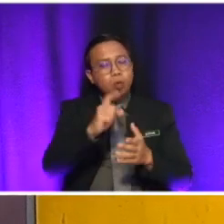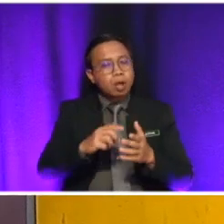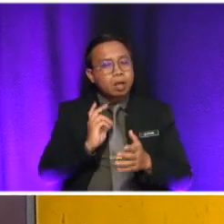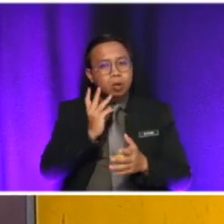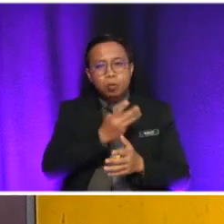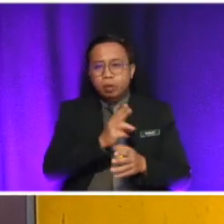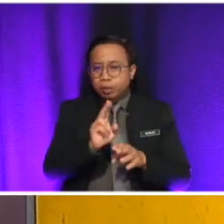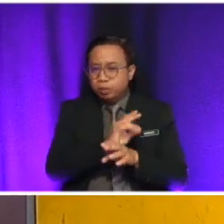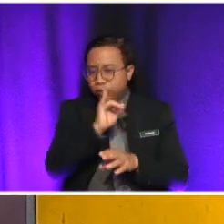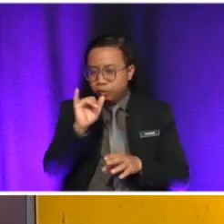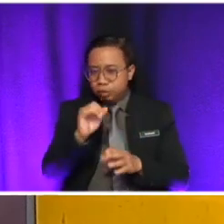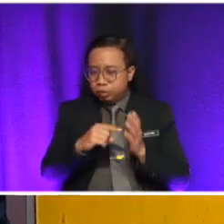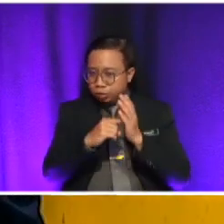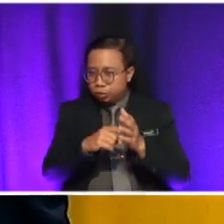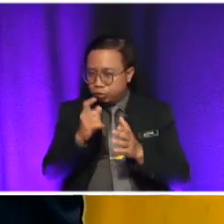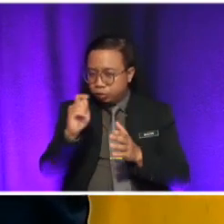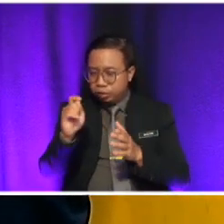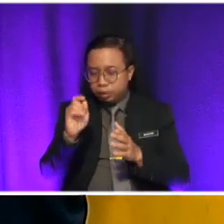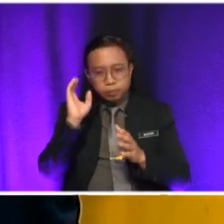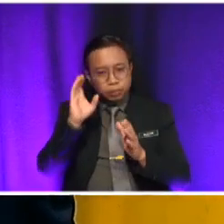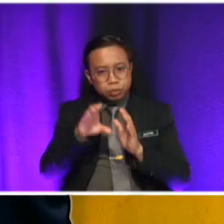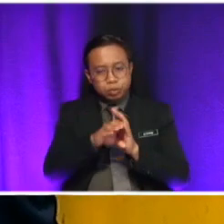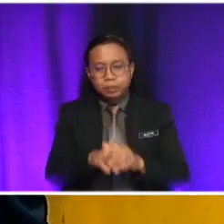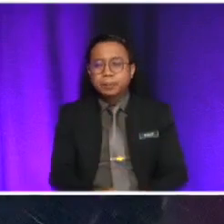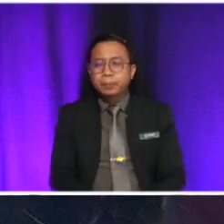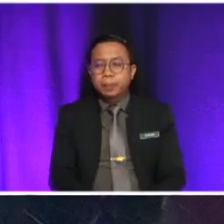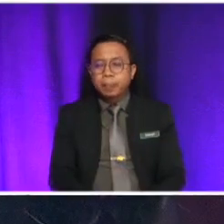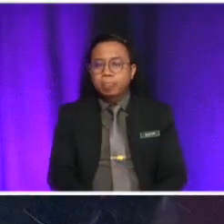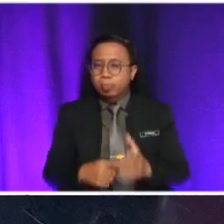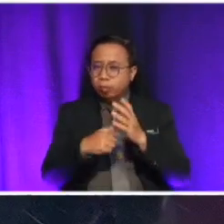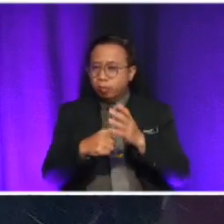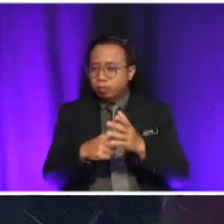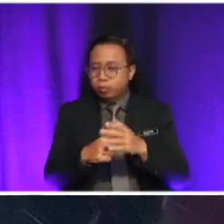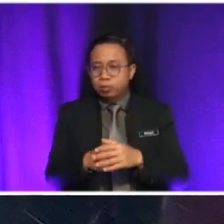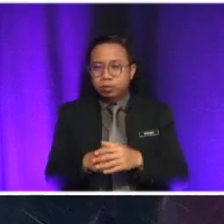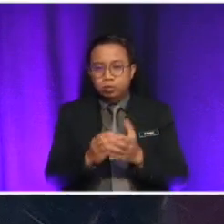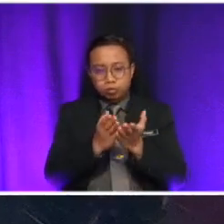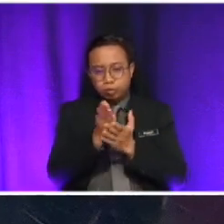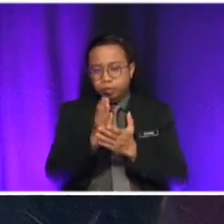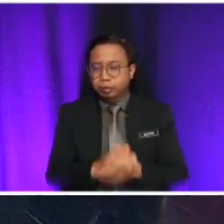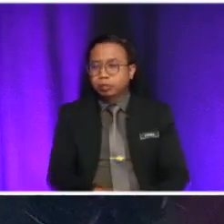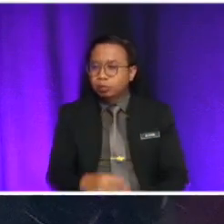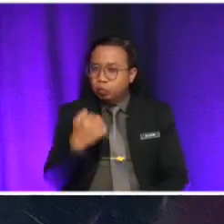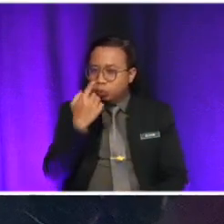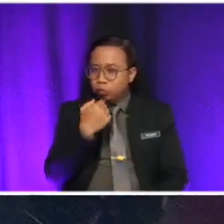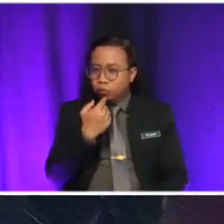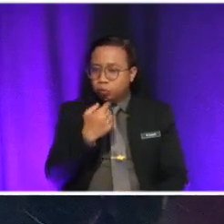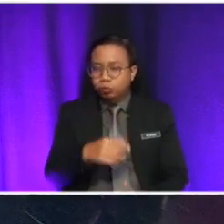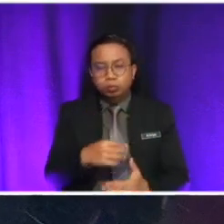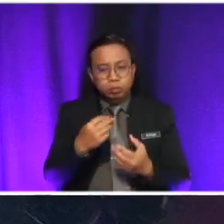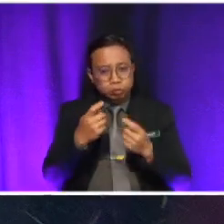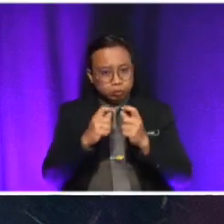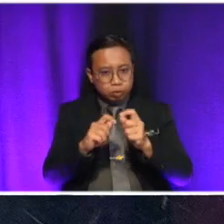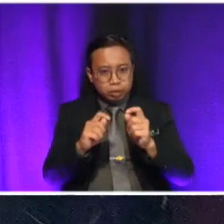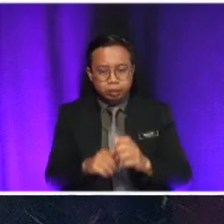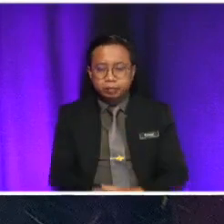two items shown in the picture here? Who would like to explain to I'm us? pretty sure something comes up in mind straight away. Who wants Okay, to try Puyi, first?